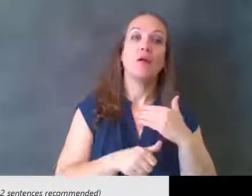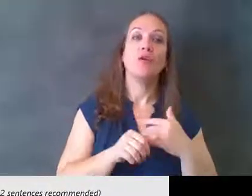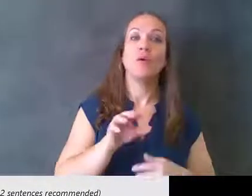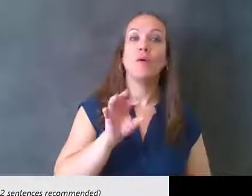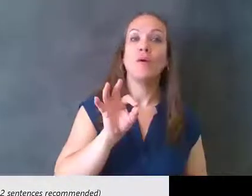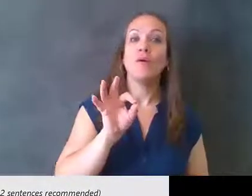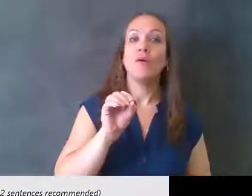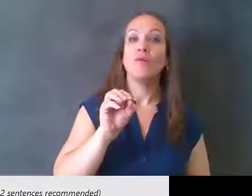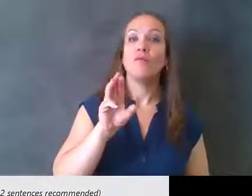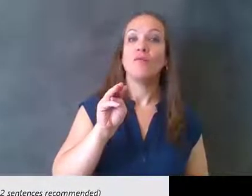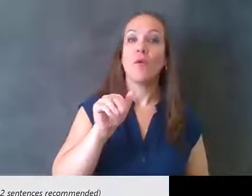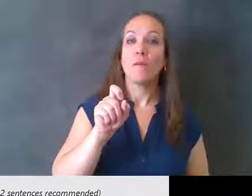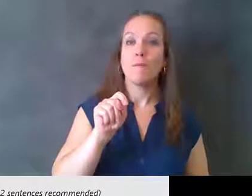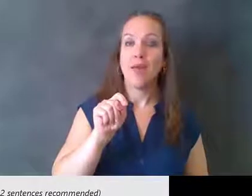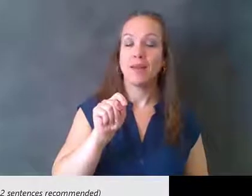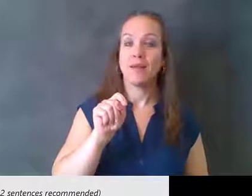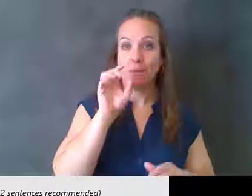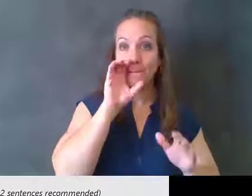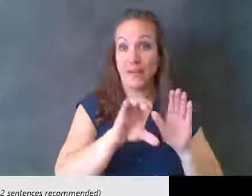image